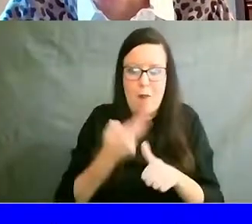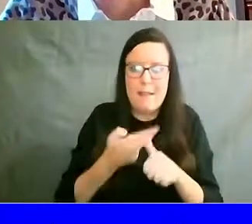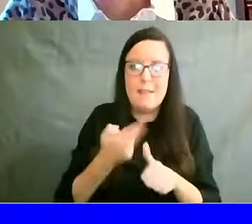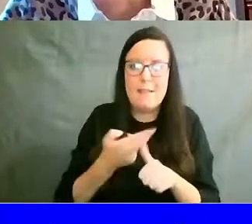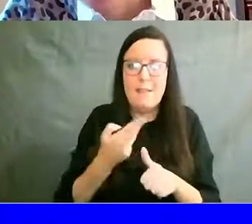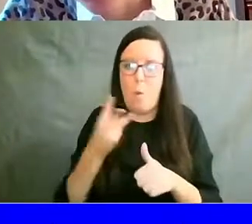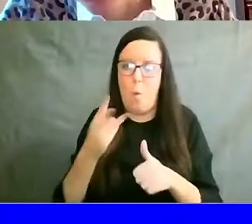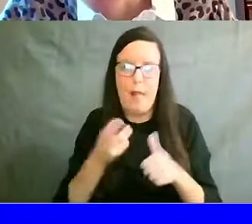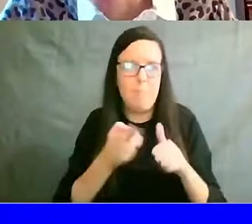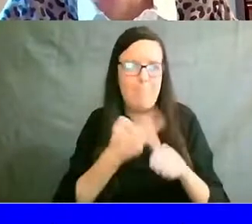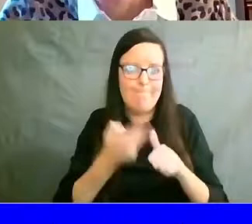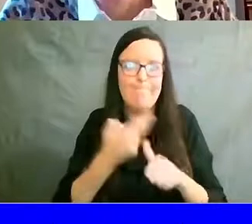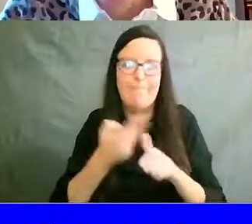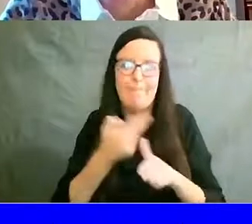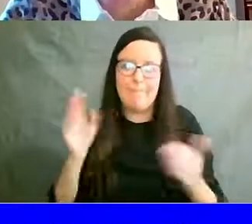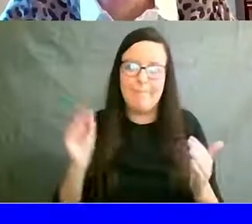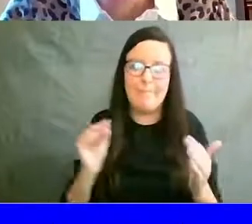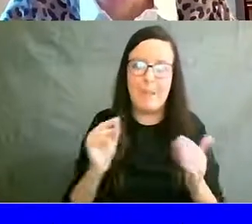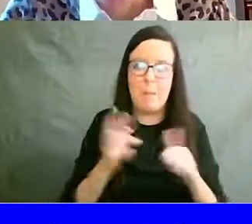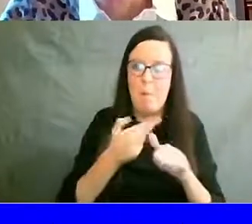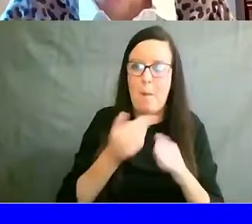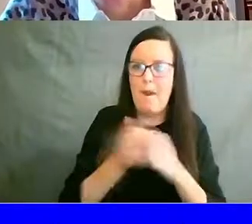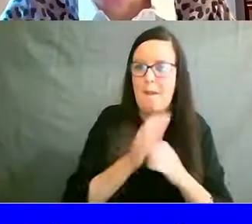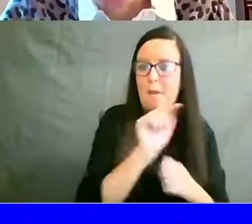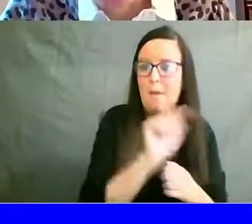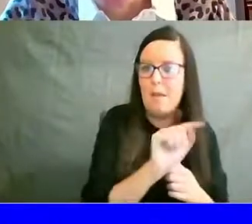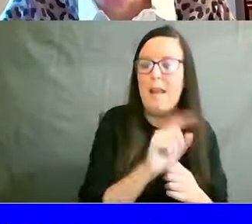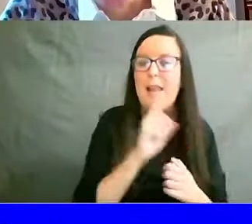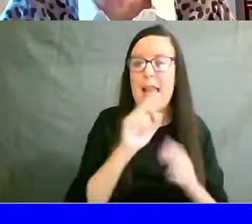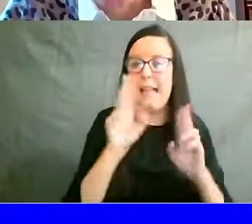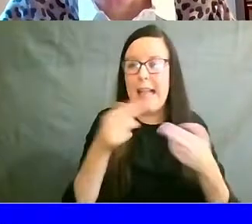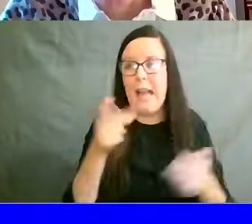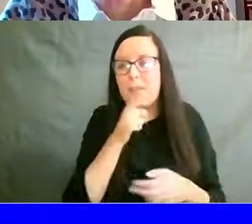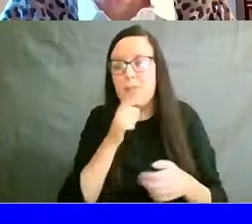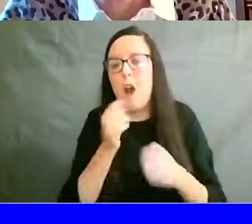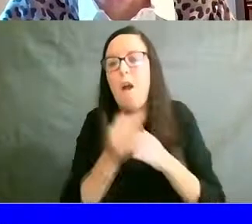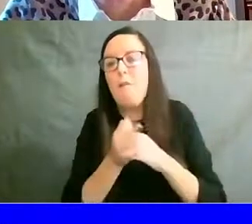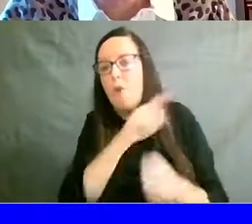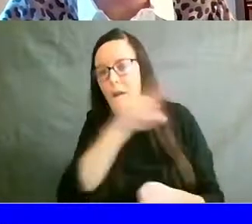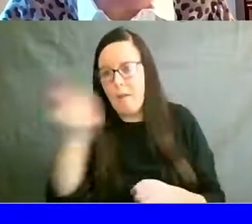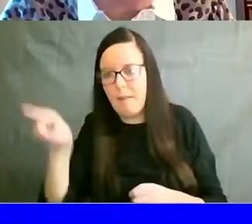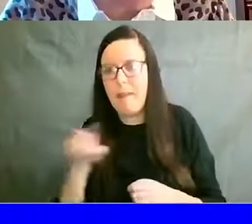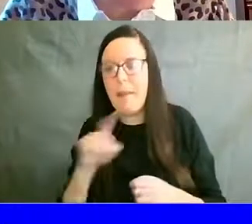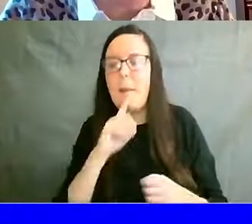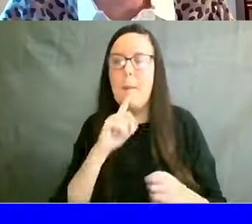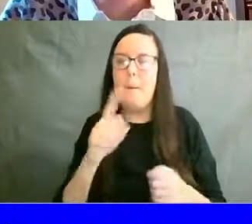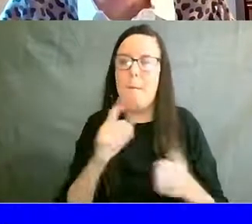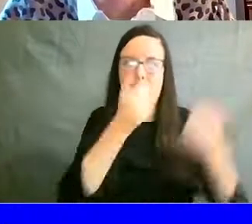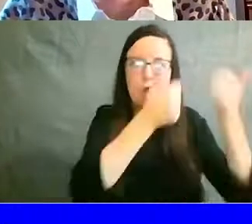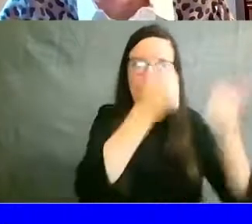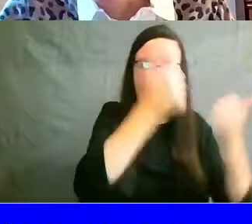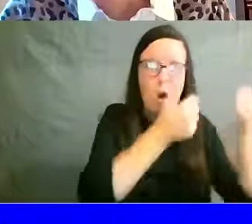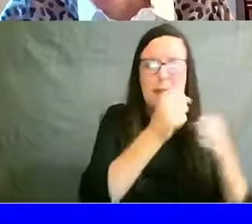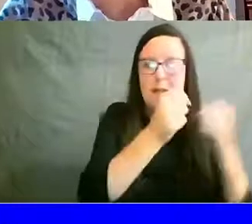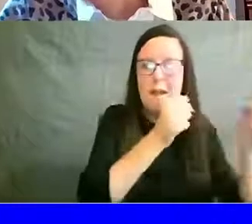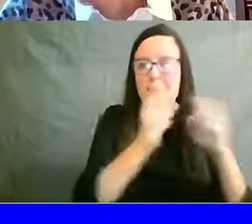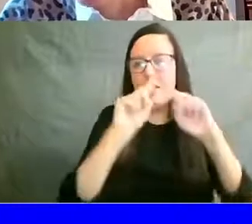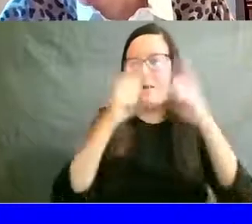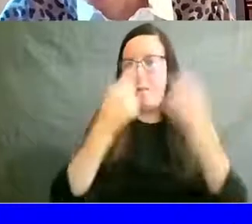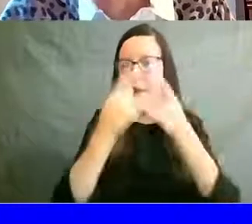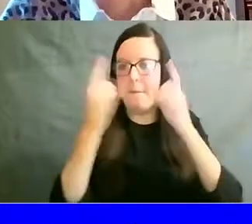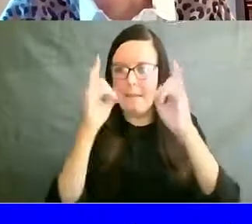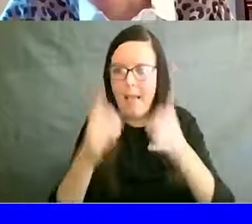others. We're closely in communication with, for example, the court service and the Department of Health and so on. But there are